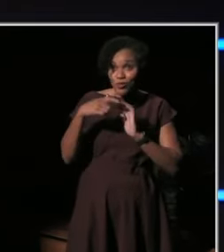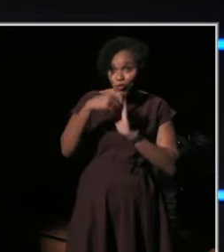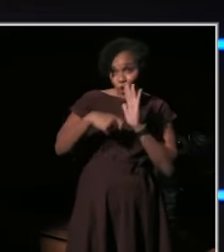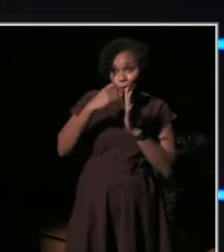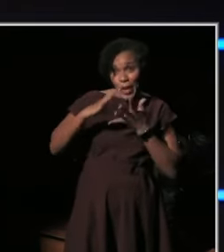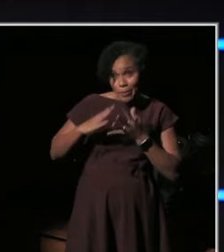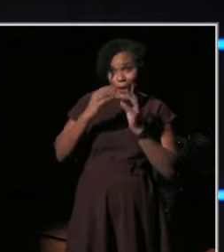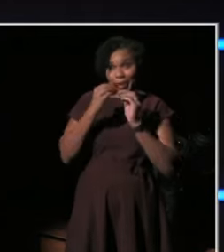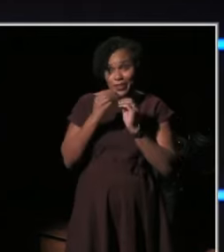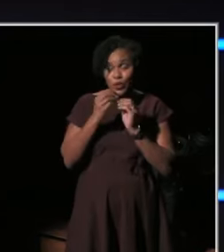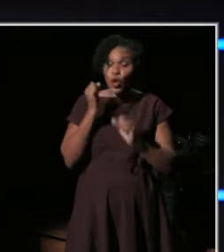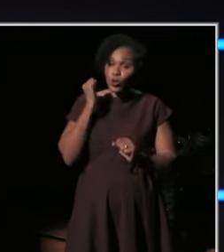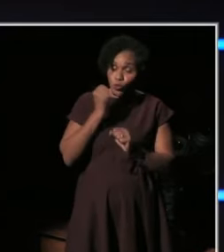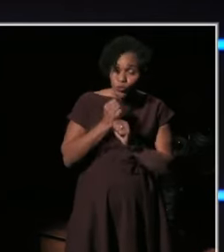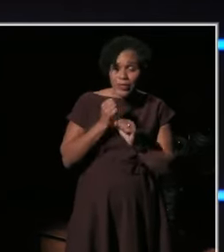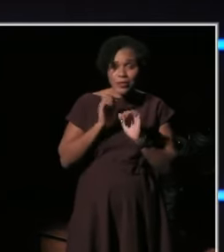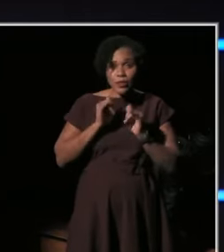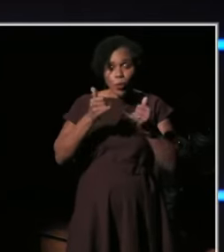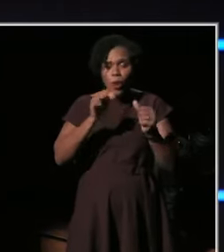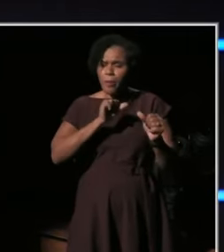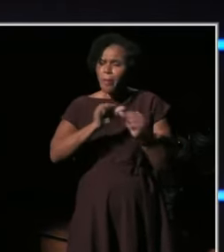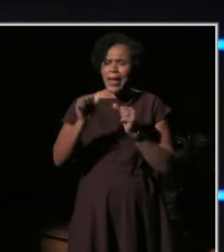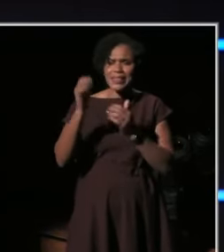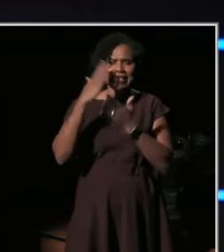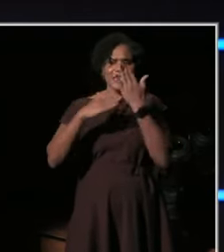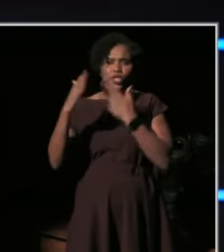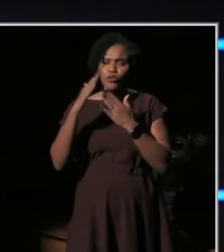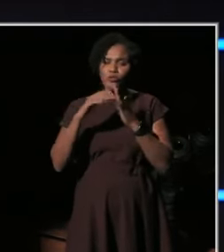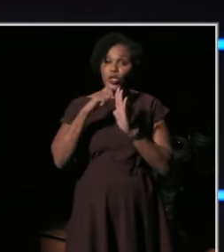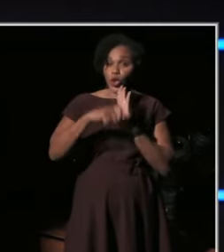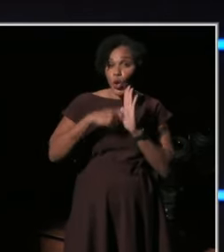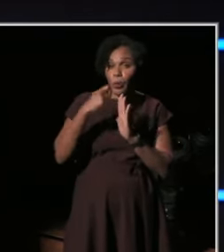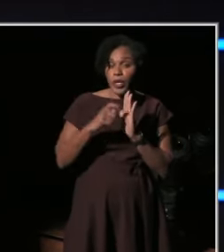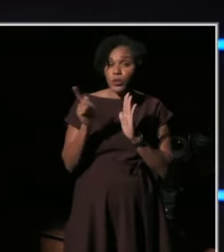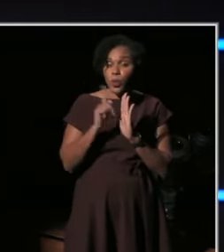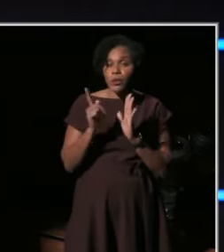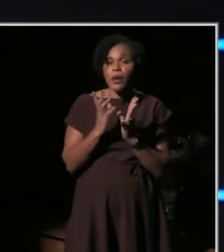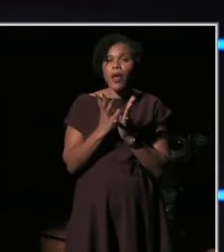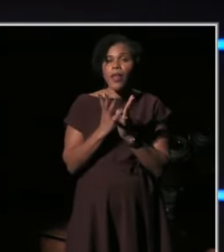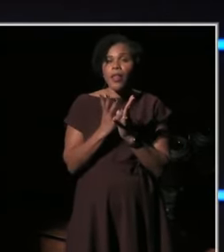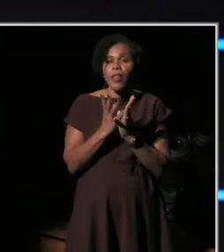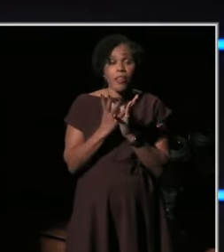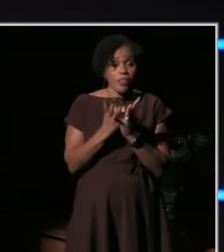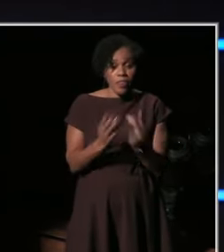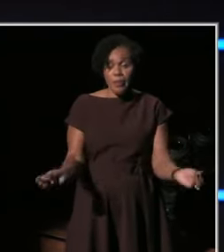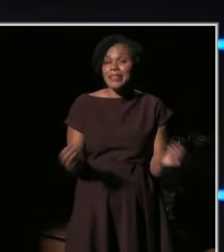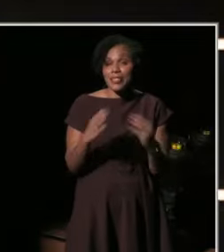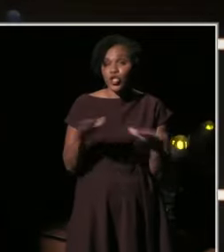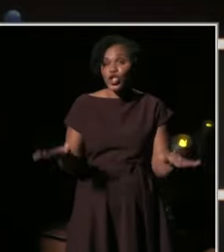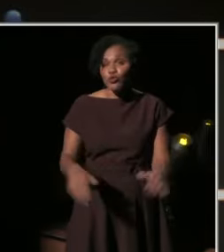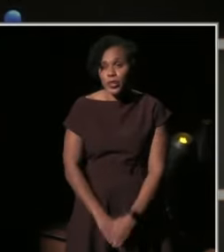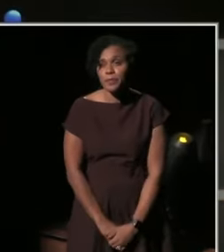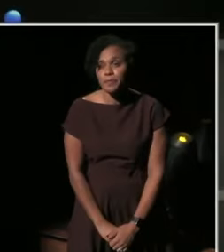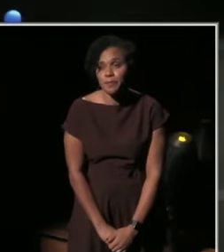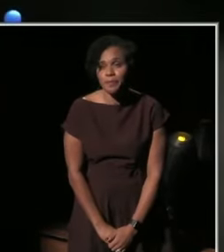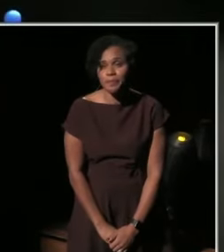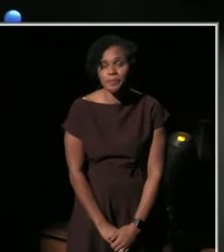Grierson for the best history documentary goes to The Missing Children.